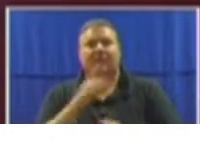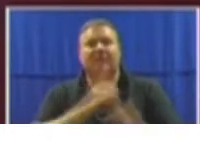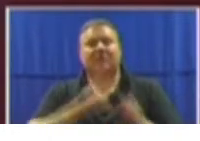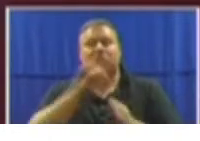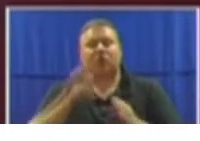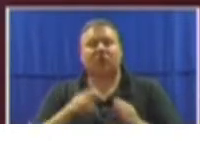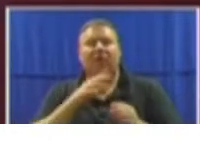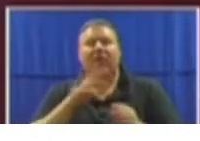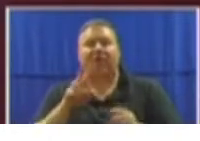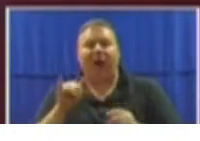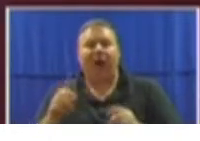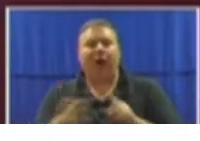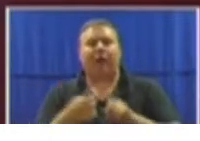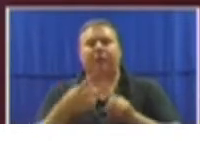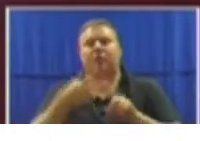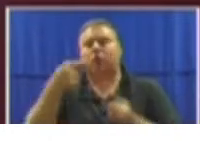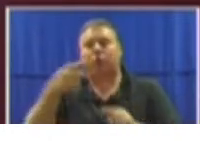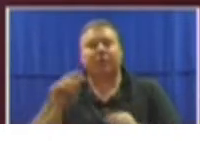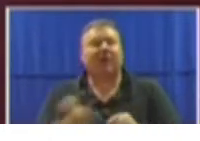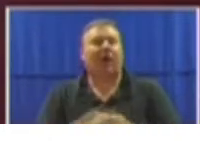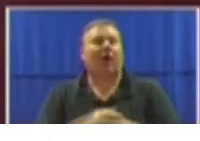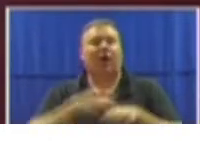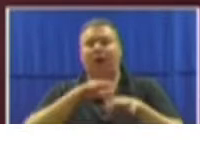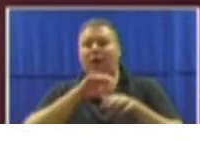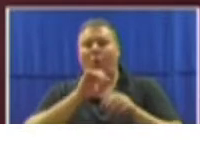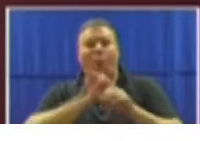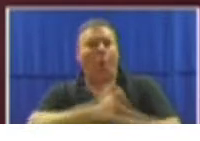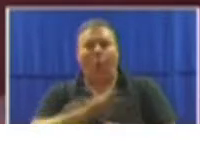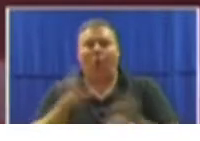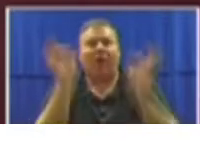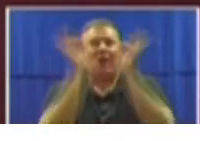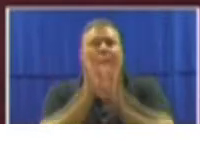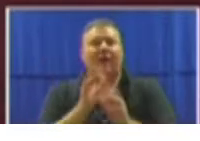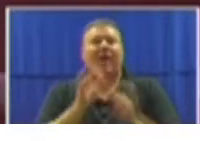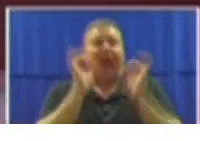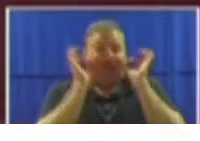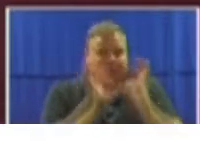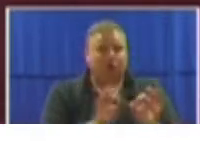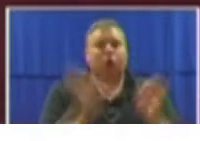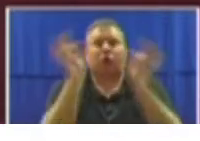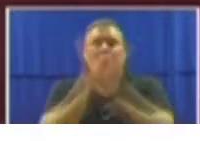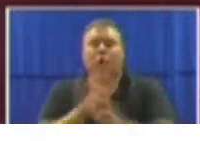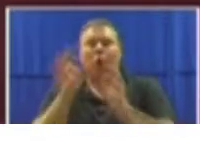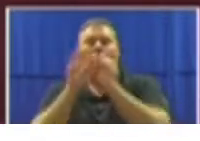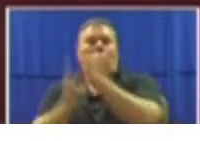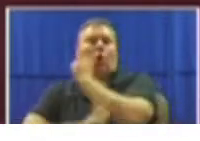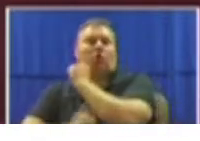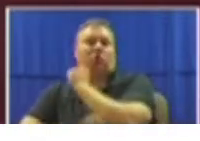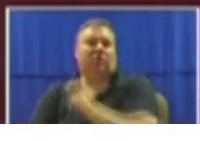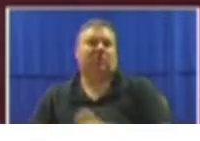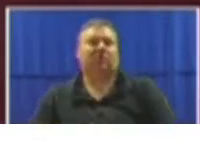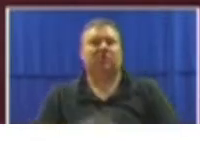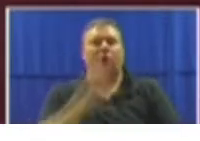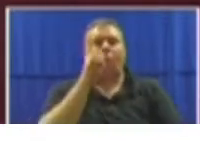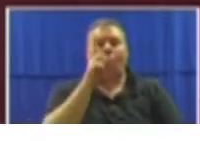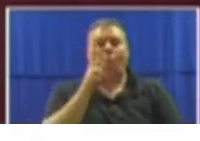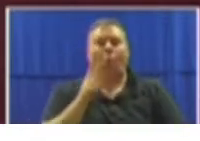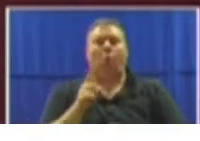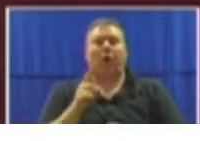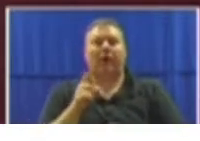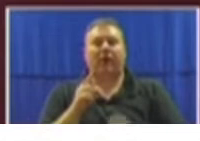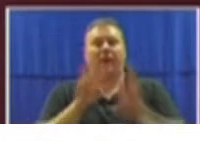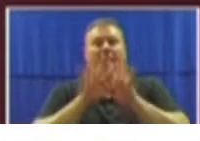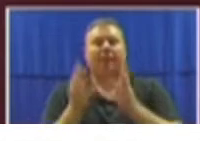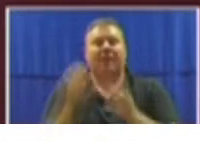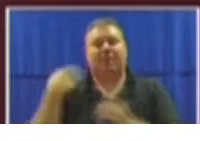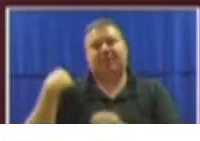Gupta corruption, nothing. Absolutely no consequences for a single cabinet minister.